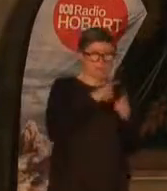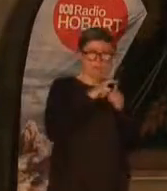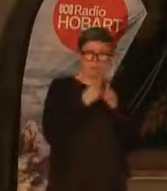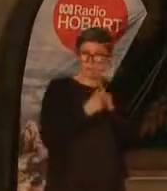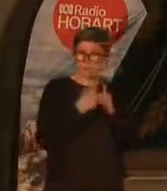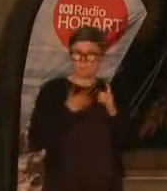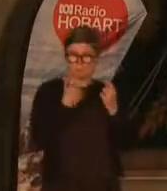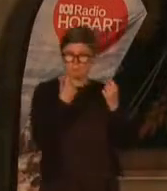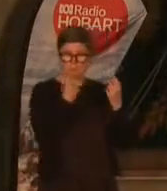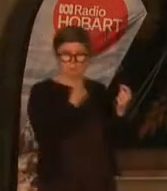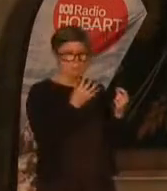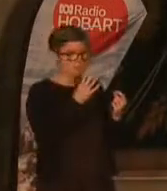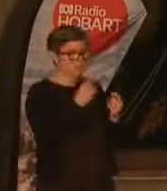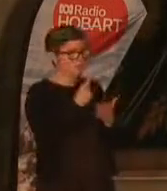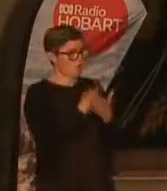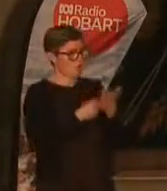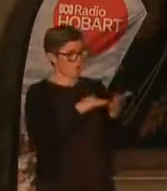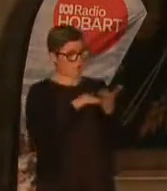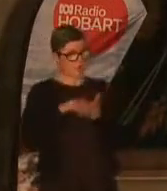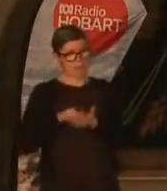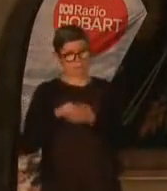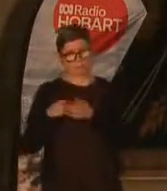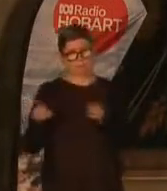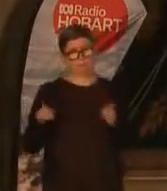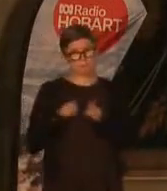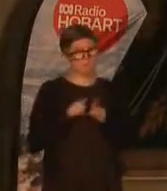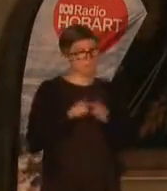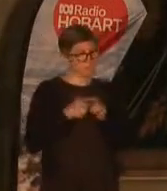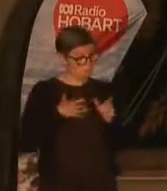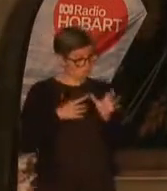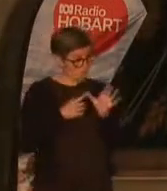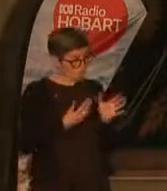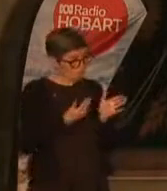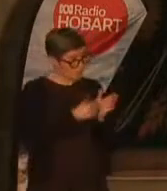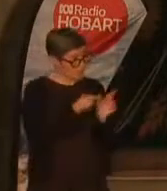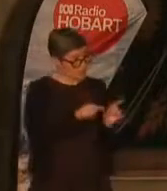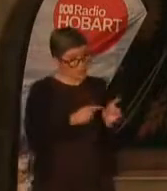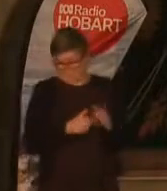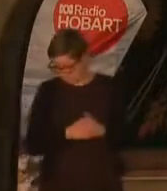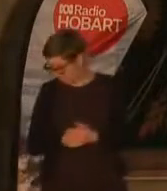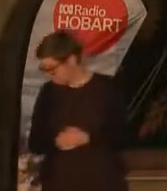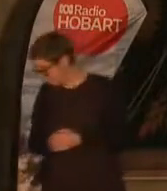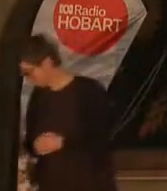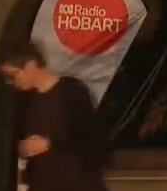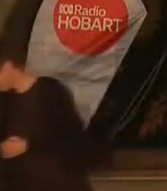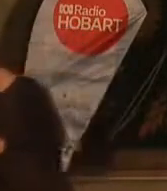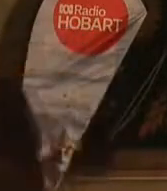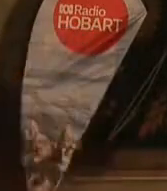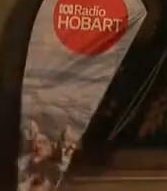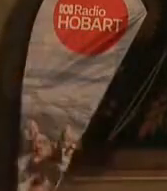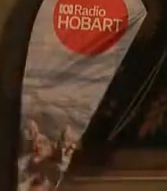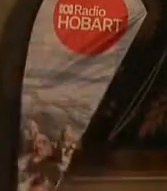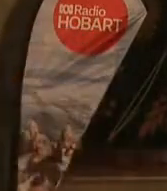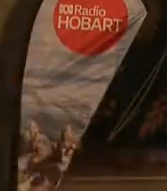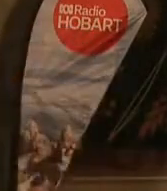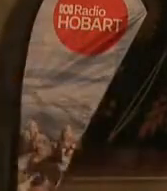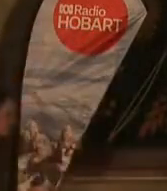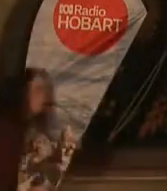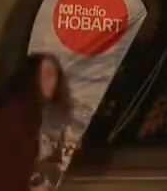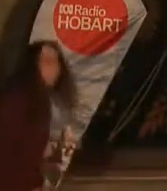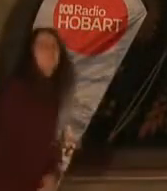than us benefiting their understandings of our culture. Did you want to speak to that? Yeah, exactly. We can use other